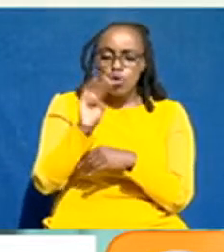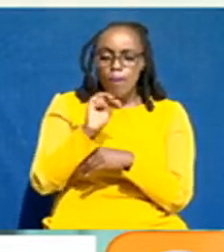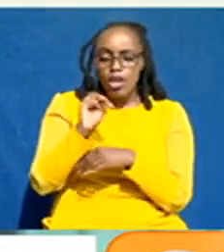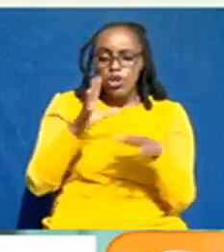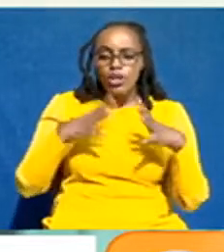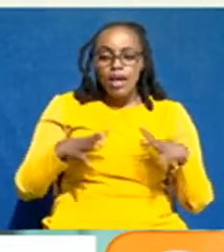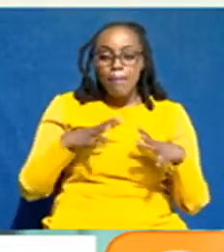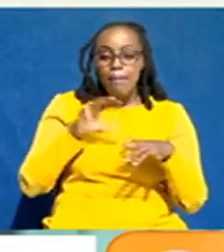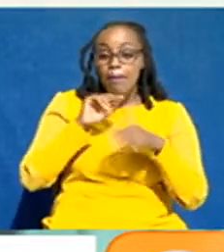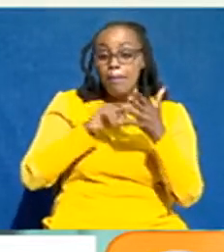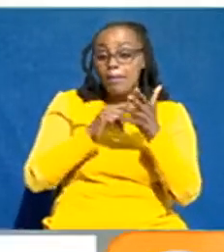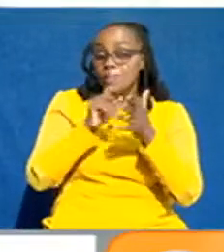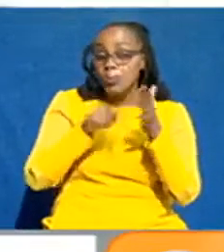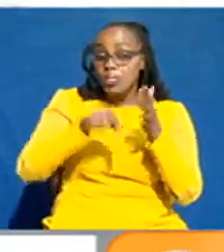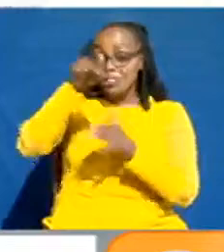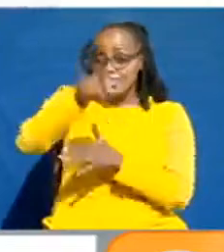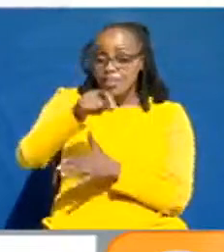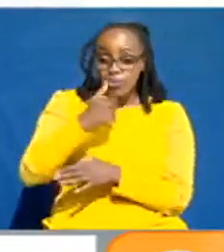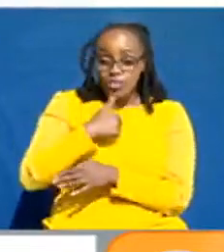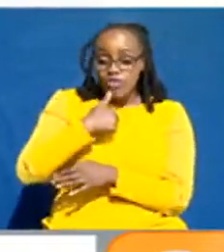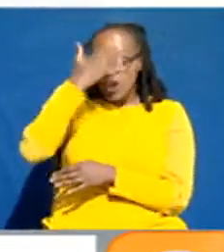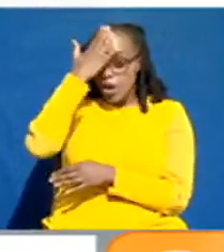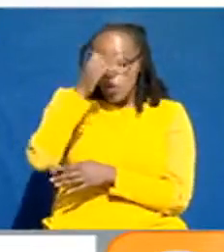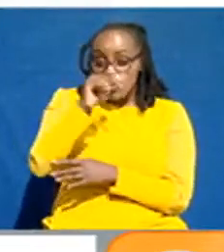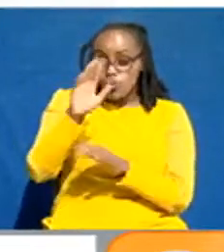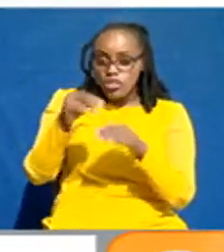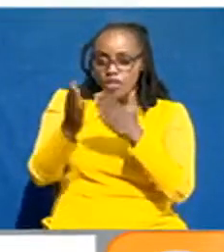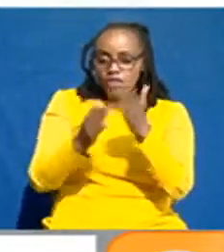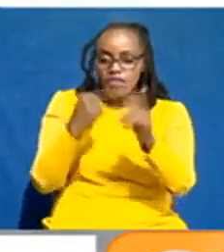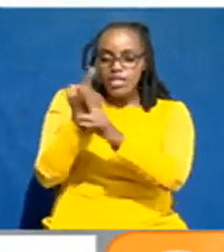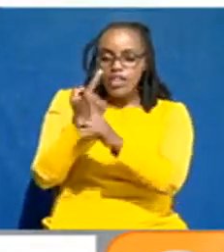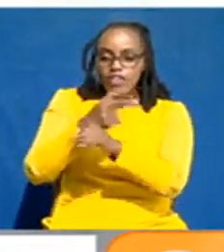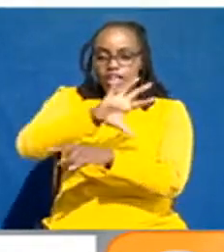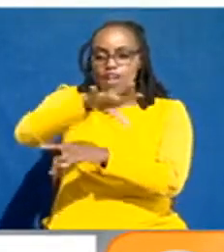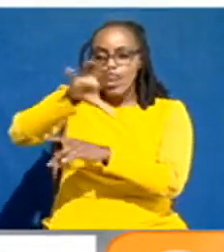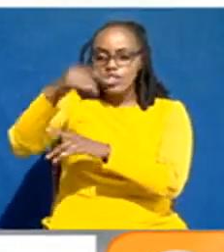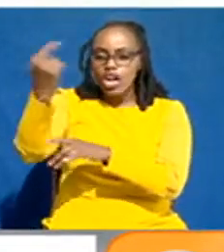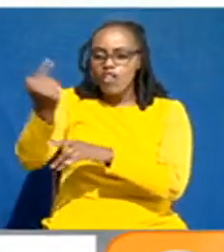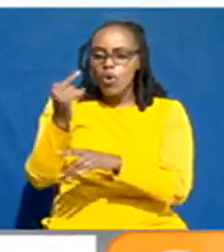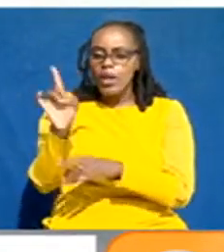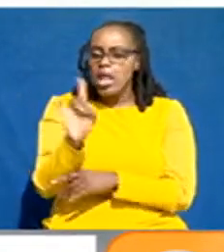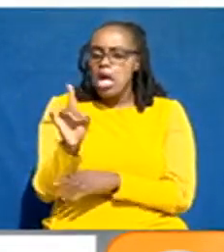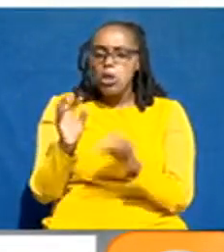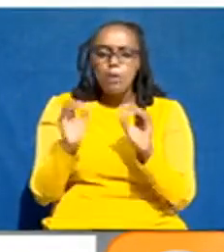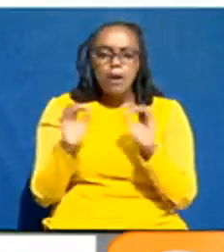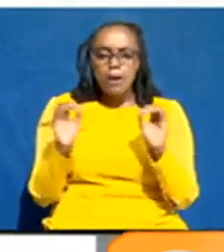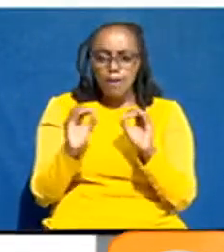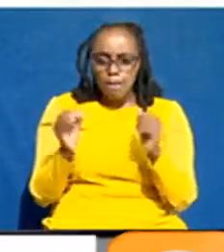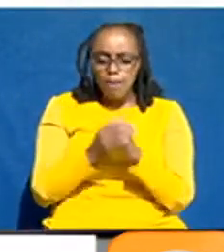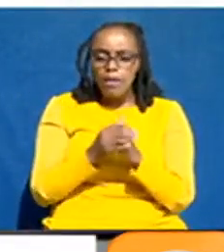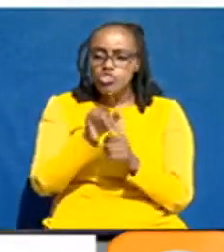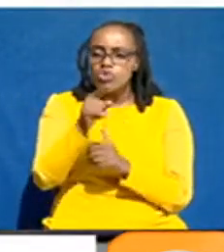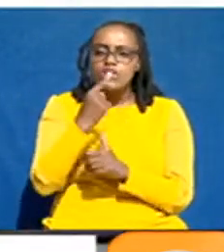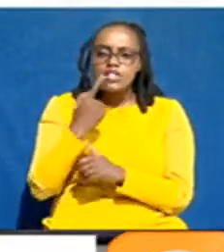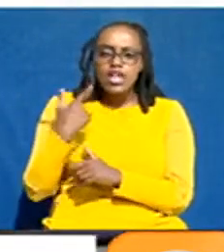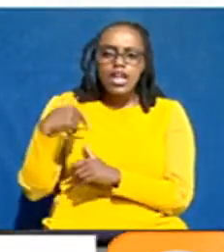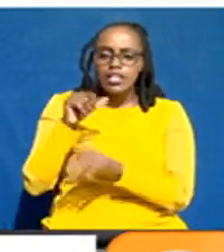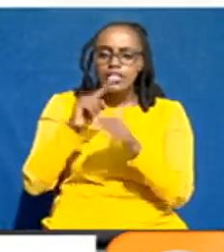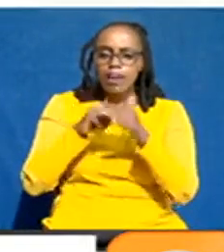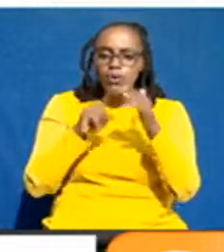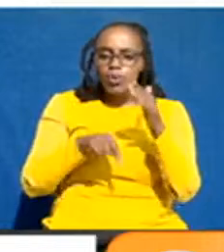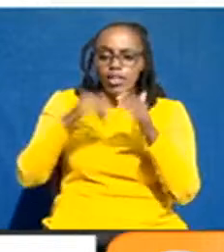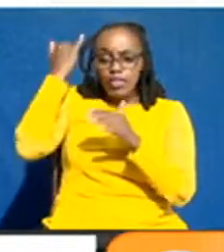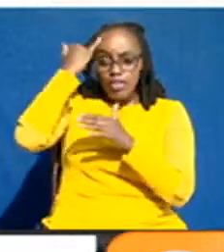so it's supposed to be, because you serve several counties, not just Nairobi. Yes. So tell us about, you know, the